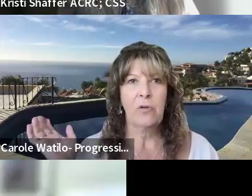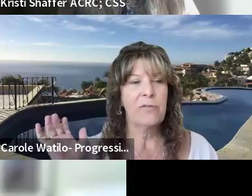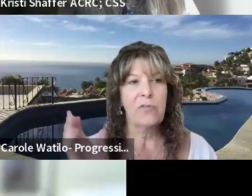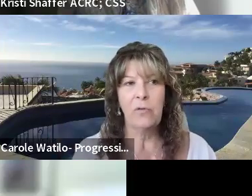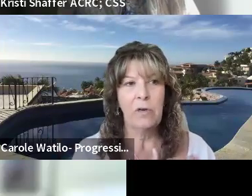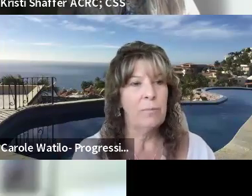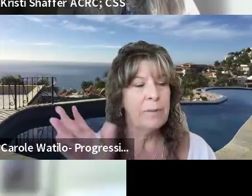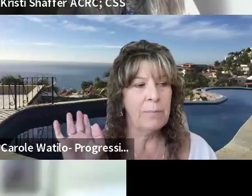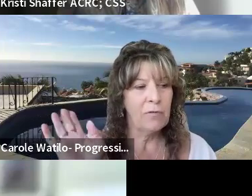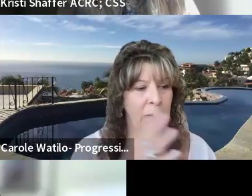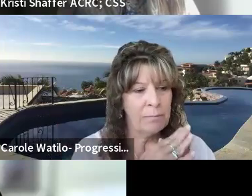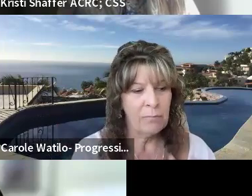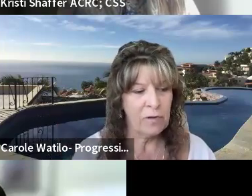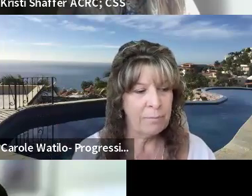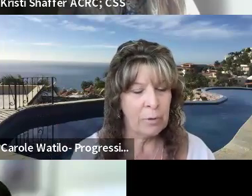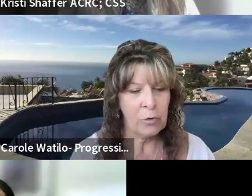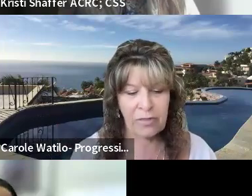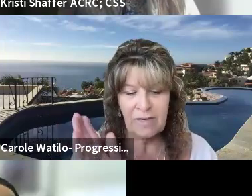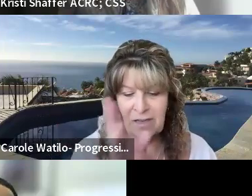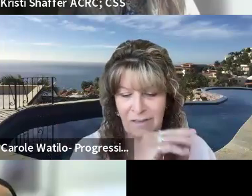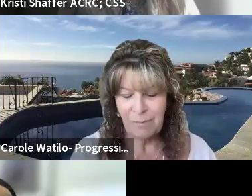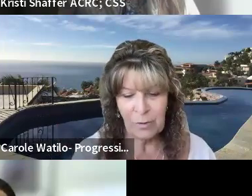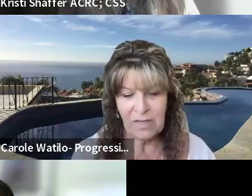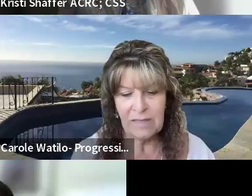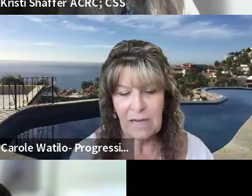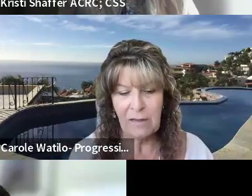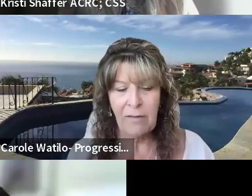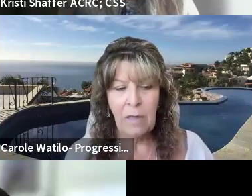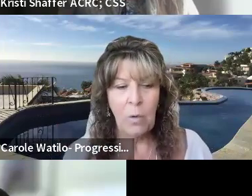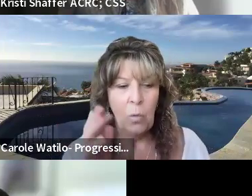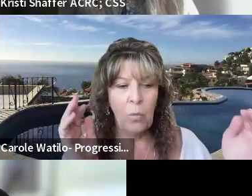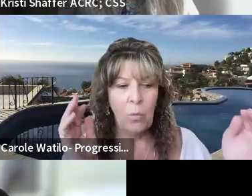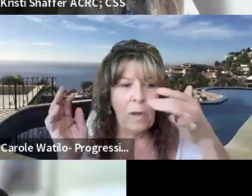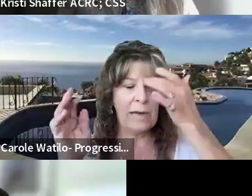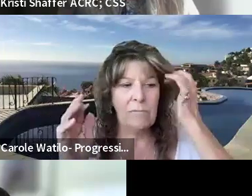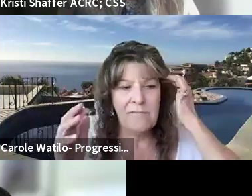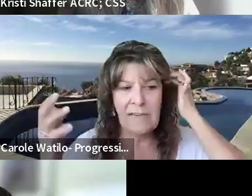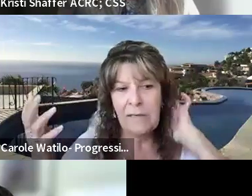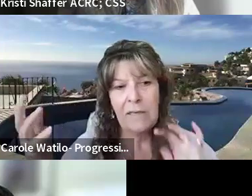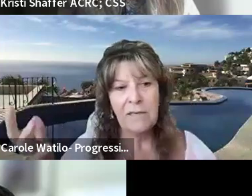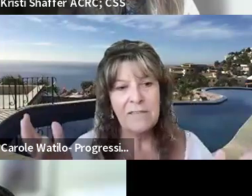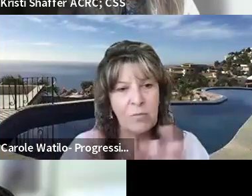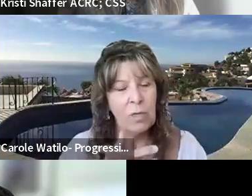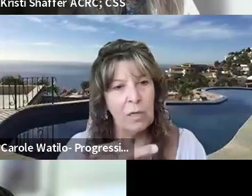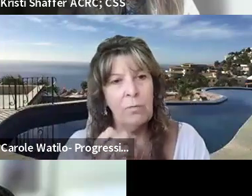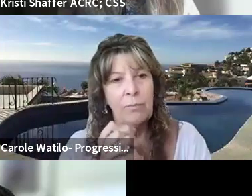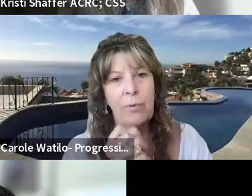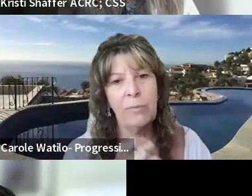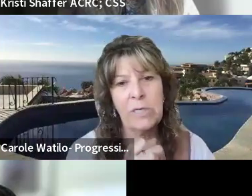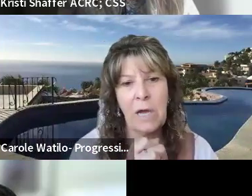Alta serves, people from birth to death, and Santa is,